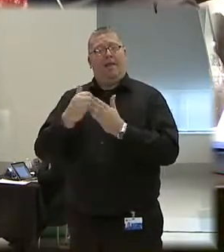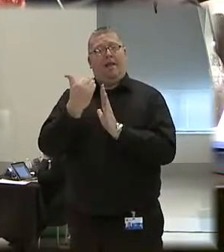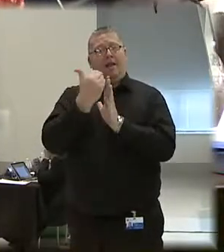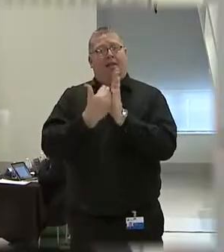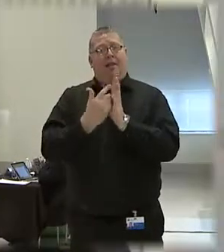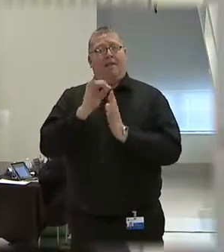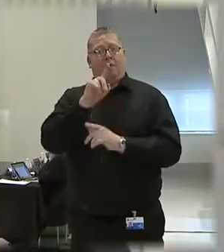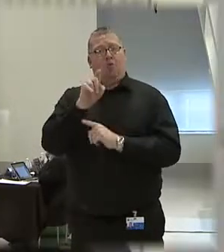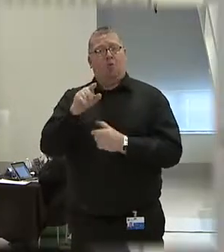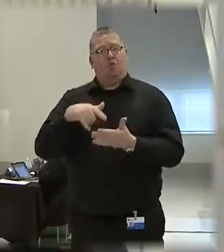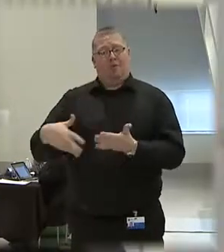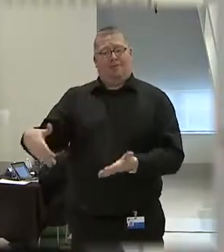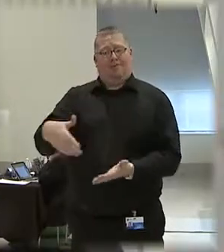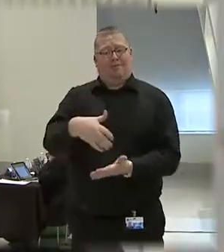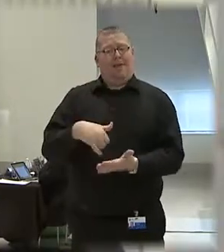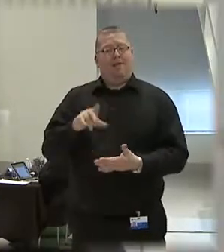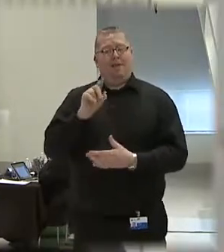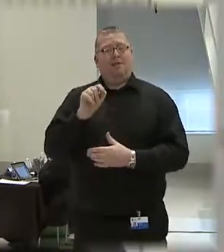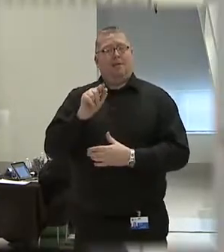some data.